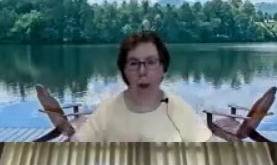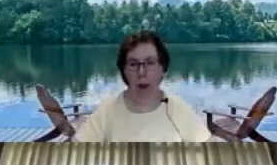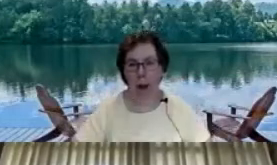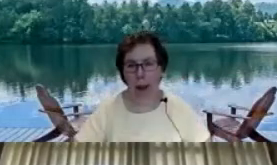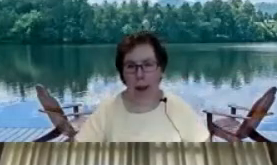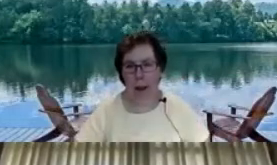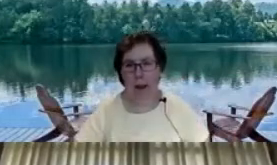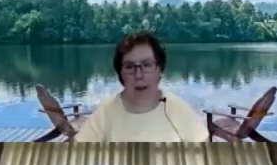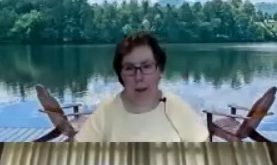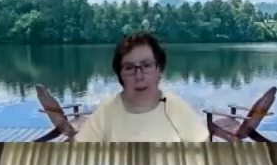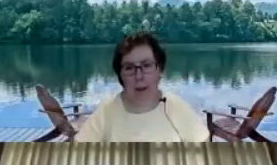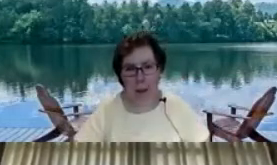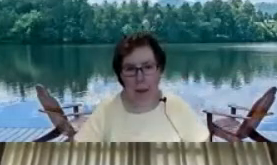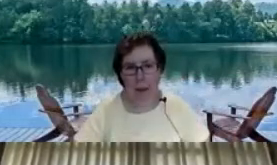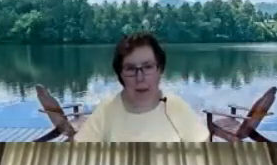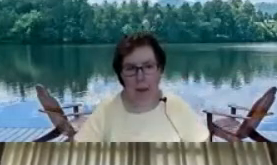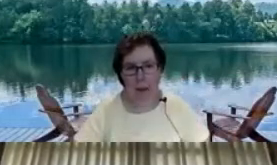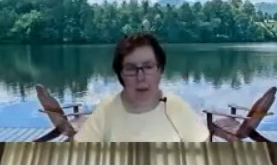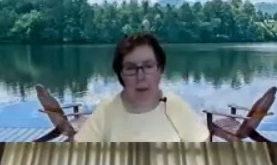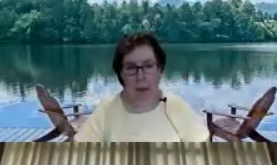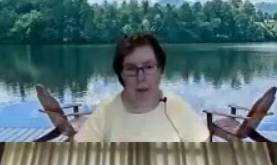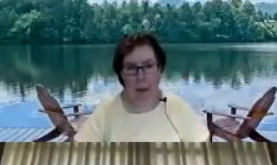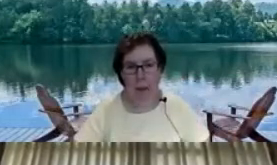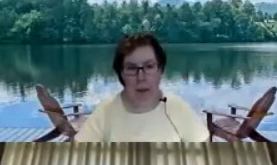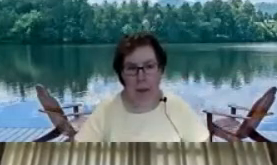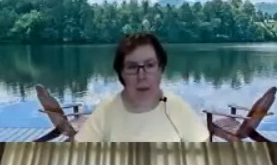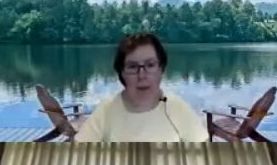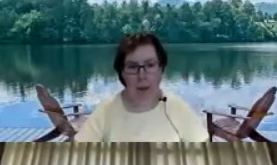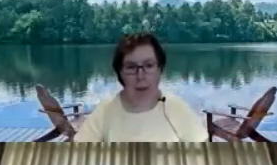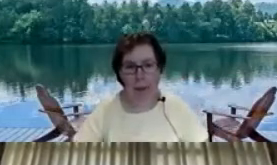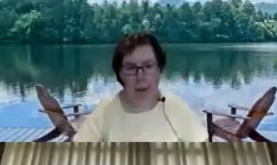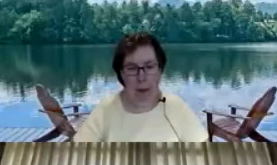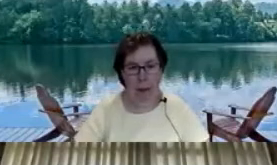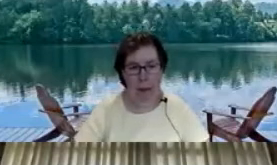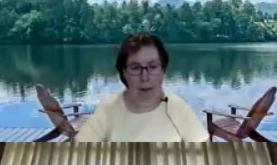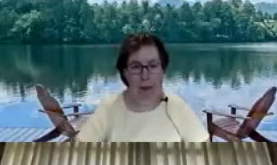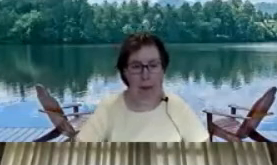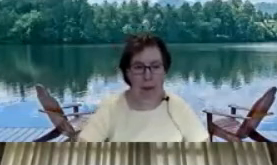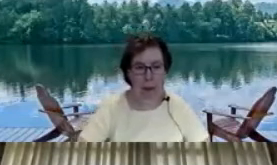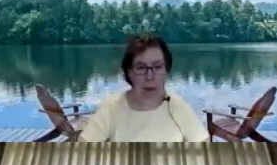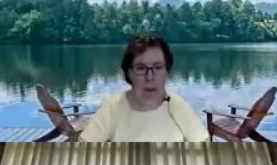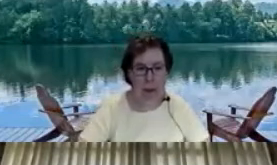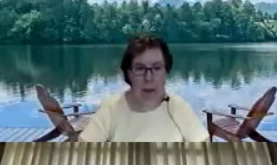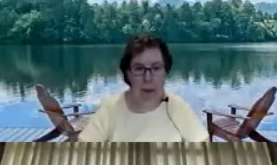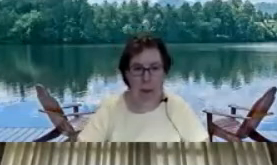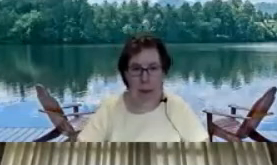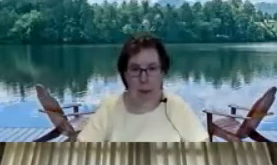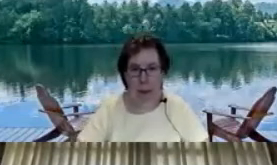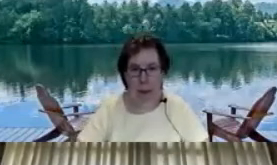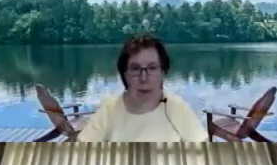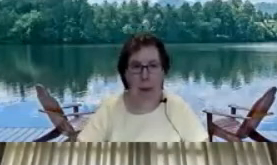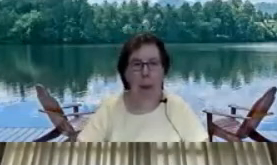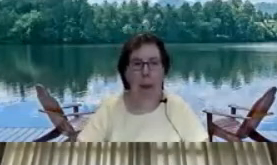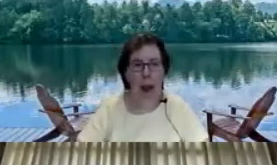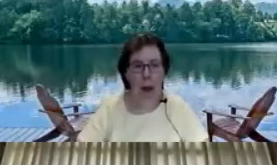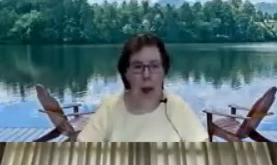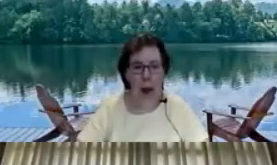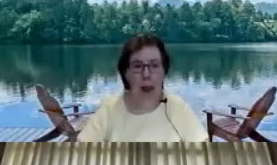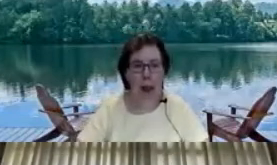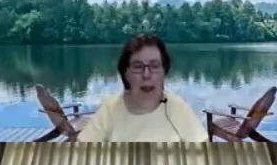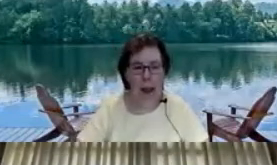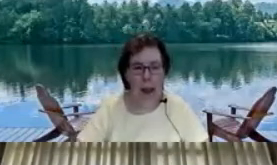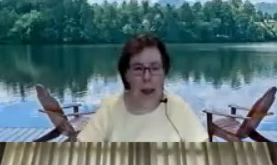Well, I don't know a lot about trees or foliage, so I don't know what kind of trees these are, but what I find interesting is the